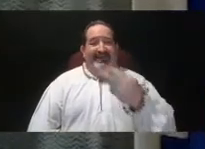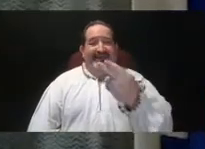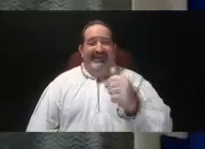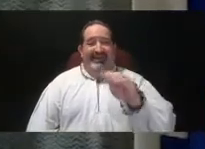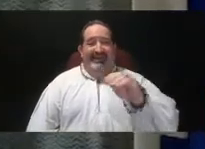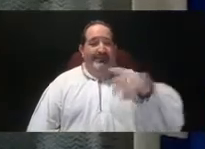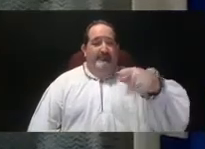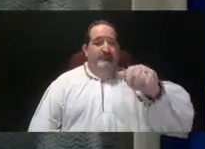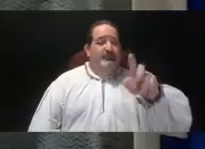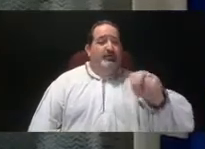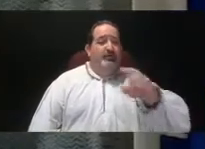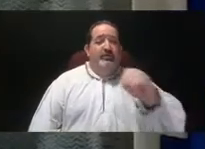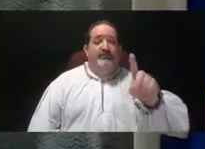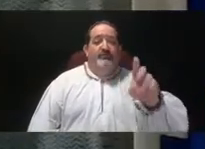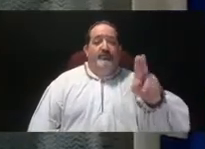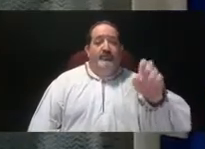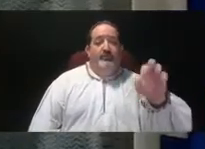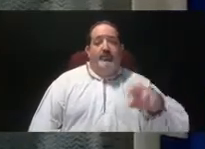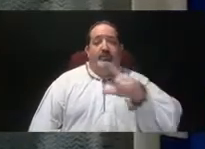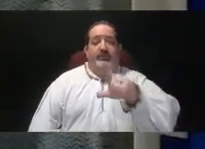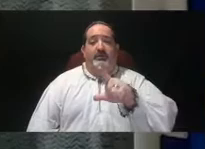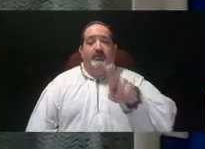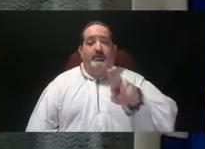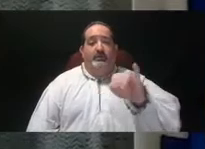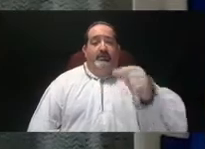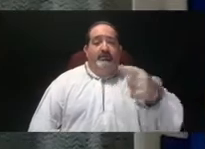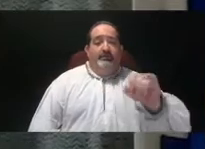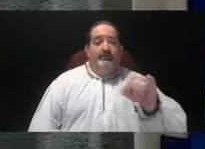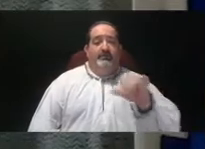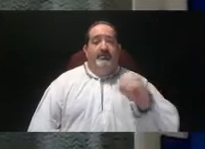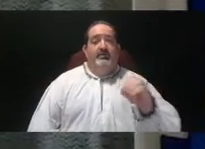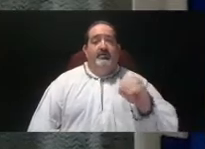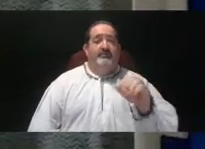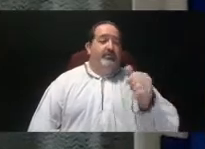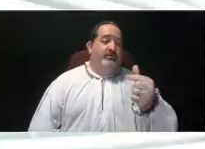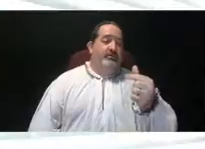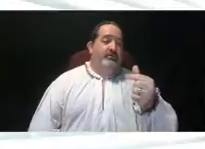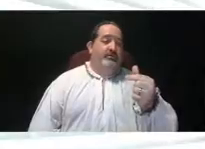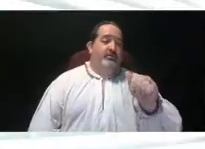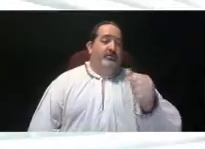of Donor, and Luigi of the Argent Sparrow.